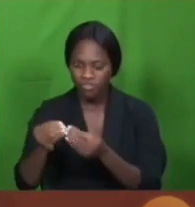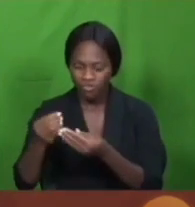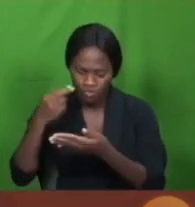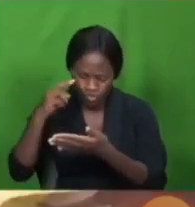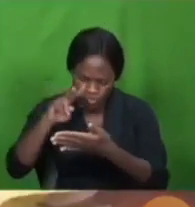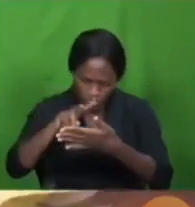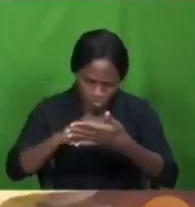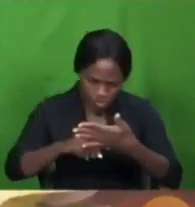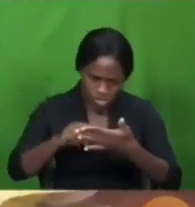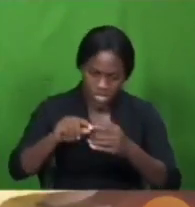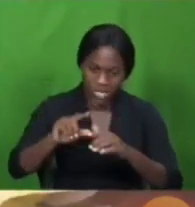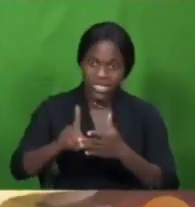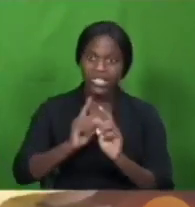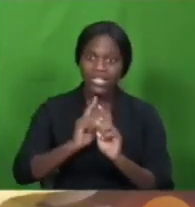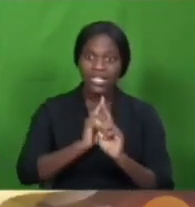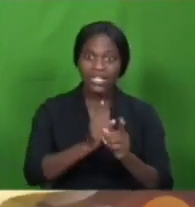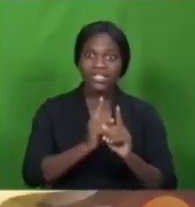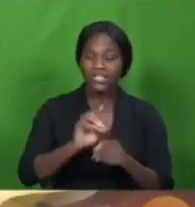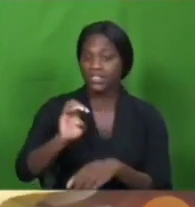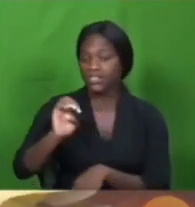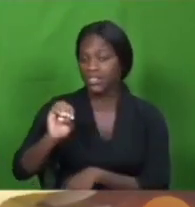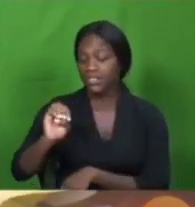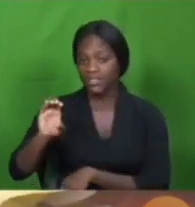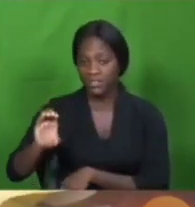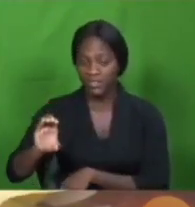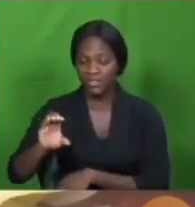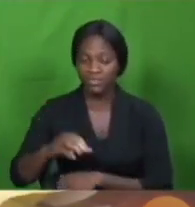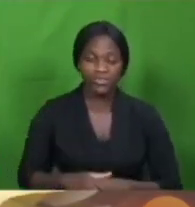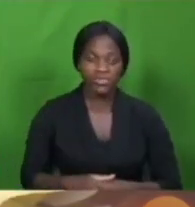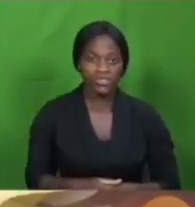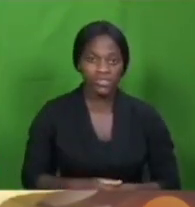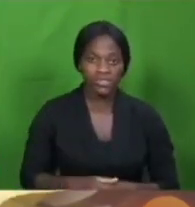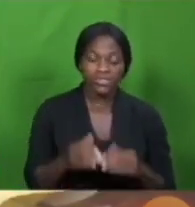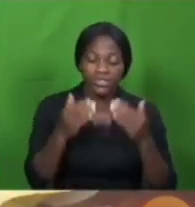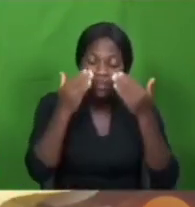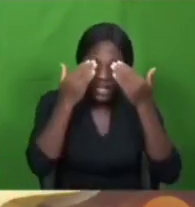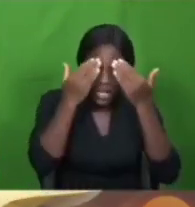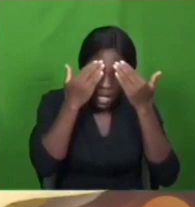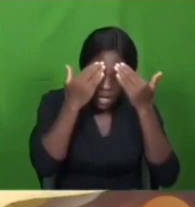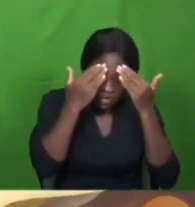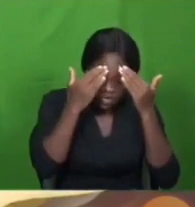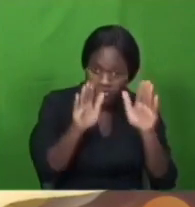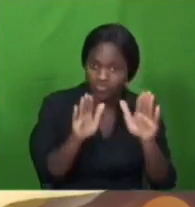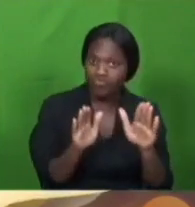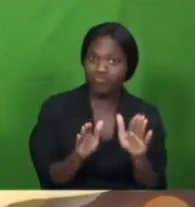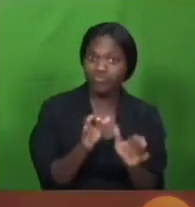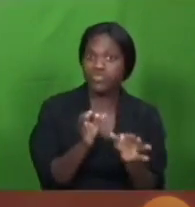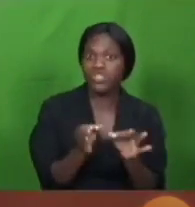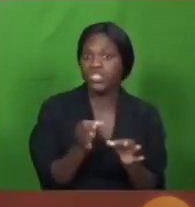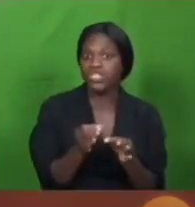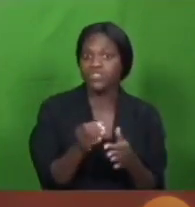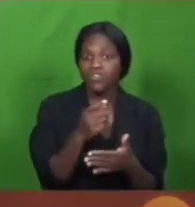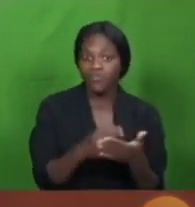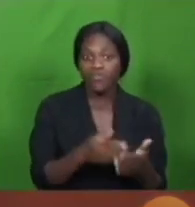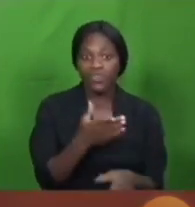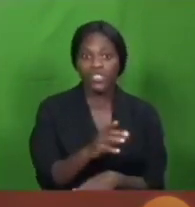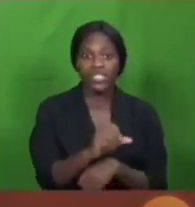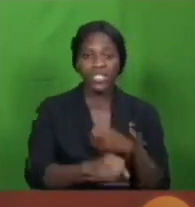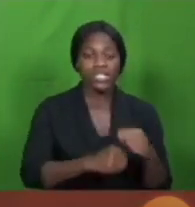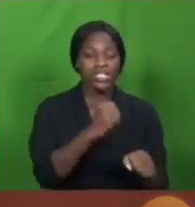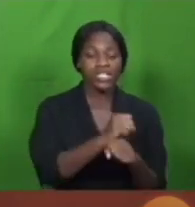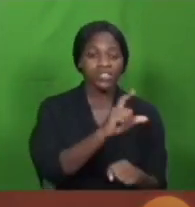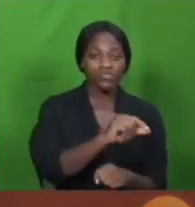to the Electoral Commission. So I don't know whether the year written there is 2022